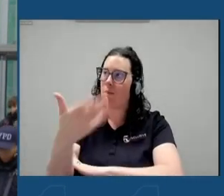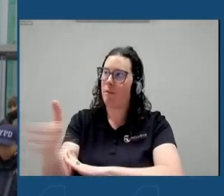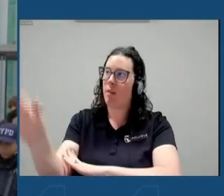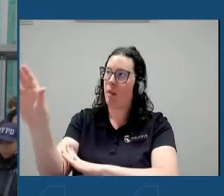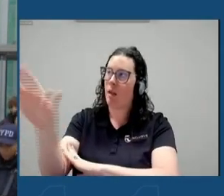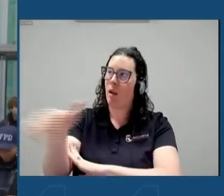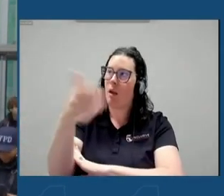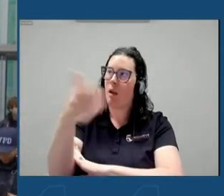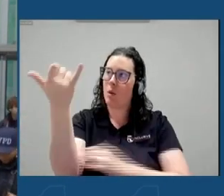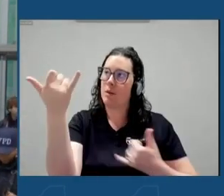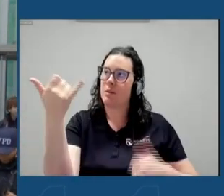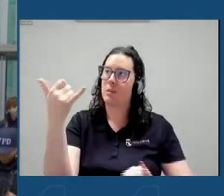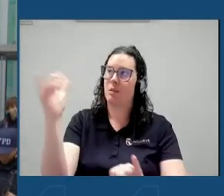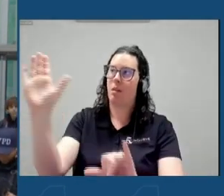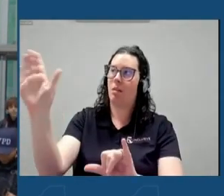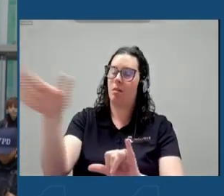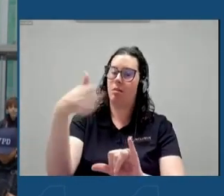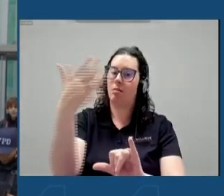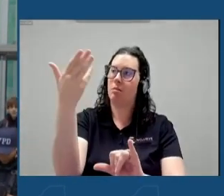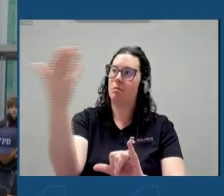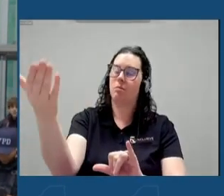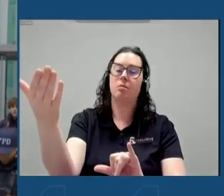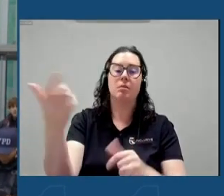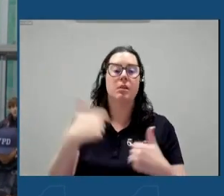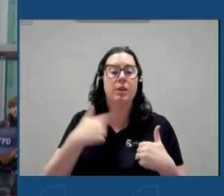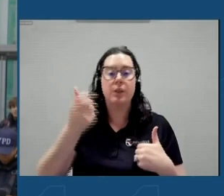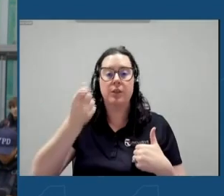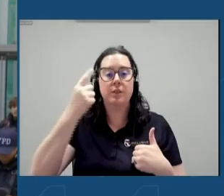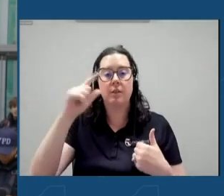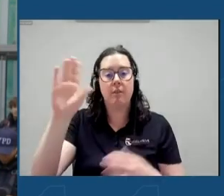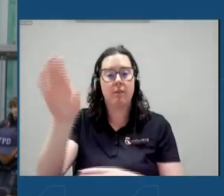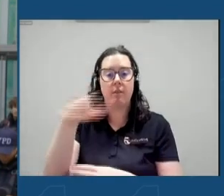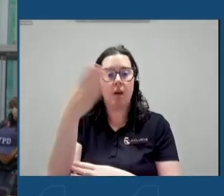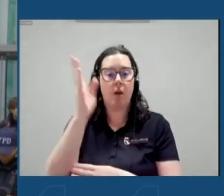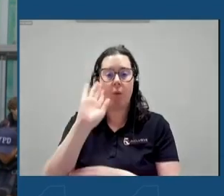here. Our flag will continue to be here.